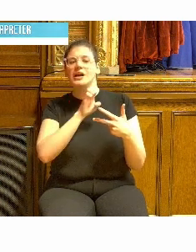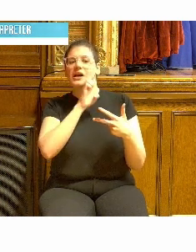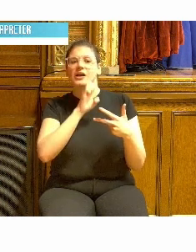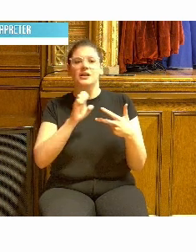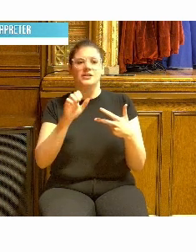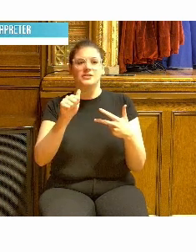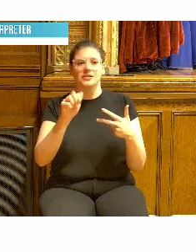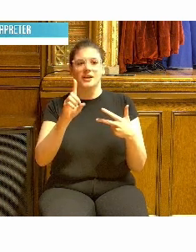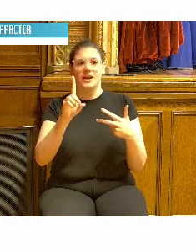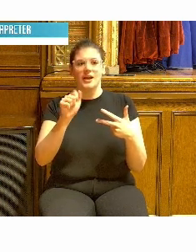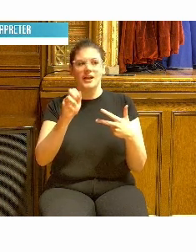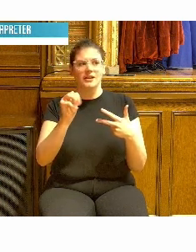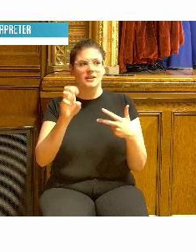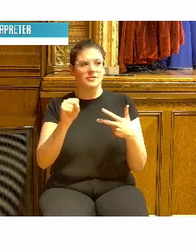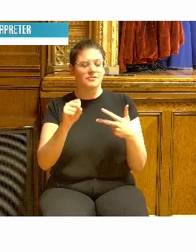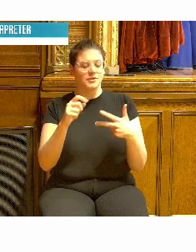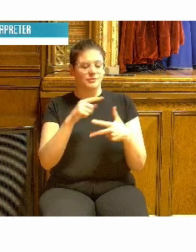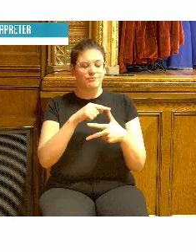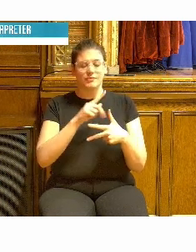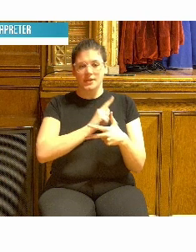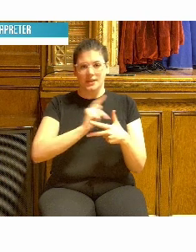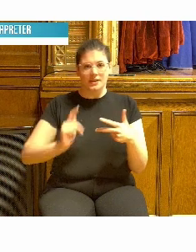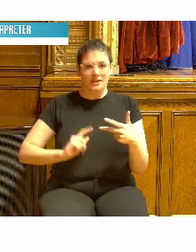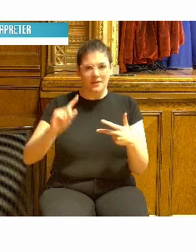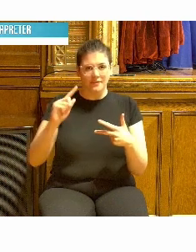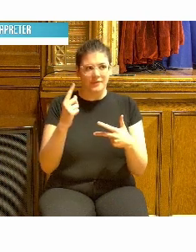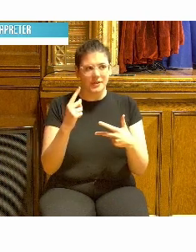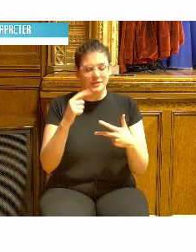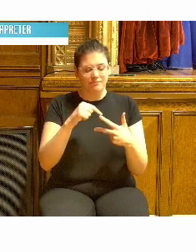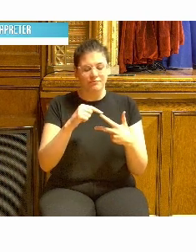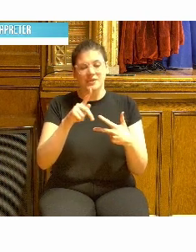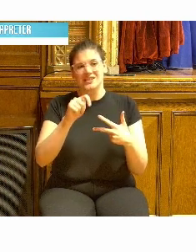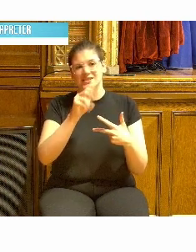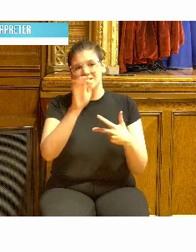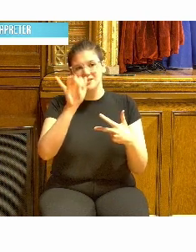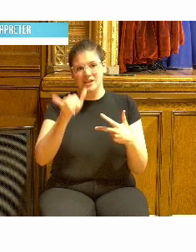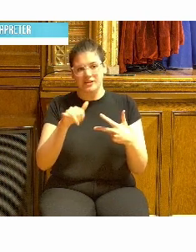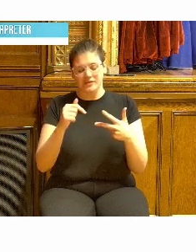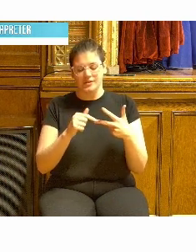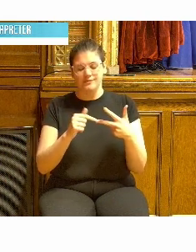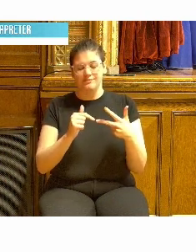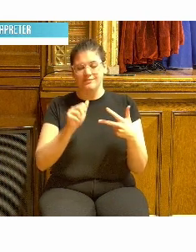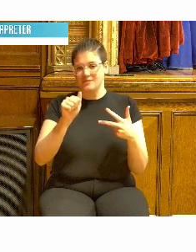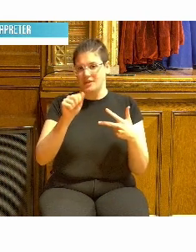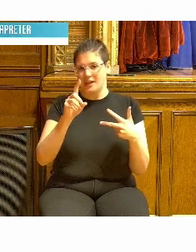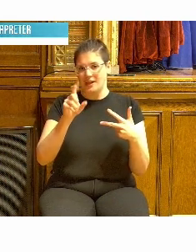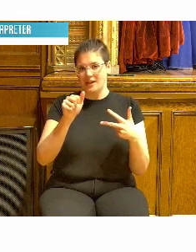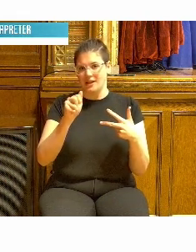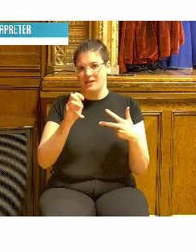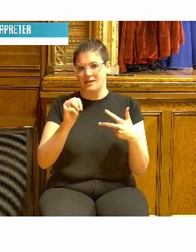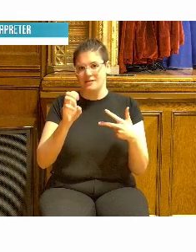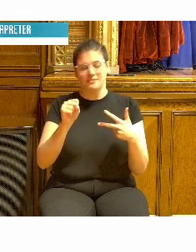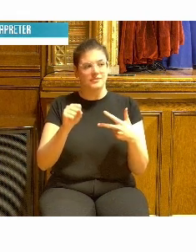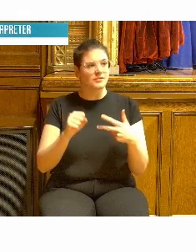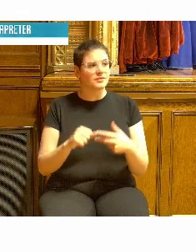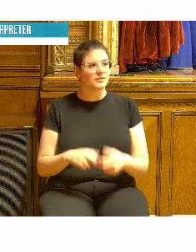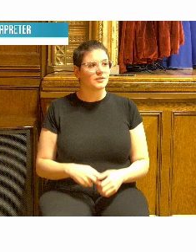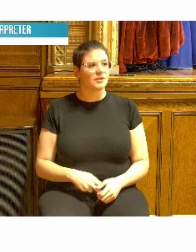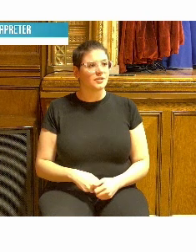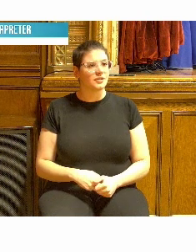So King Tremaine is first, and then Terry Chaka and Elder Adams. How you